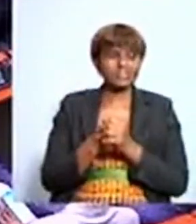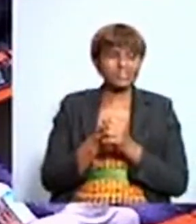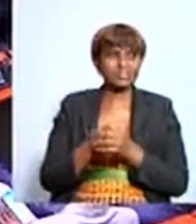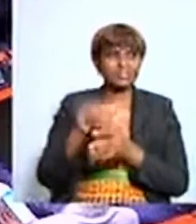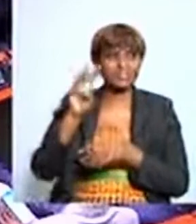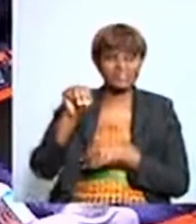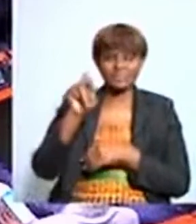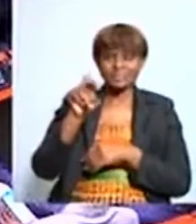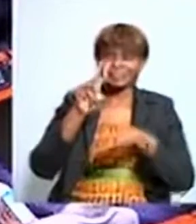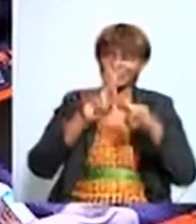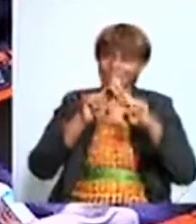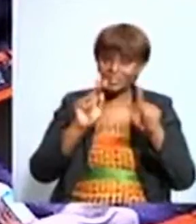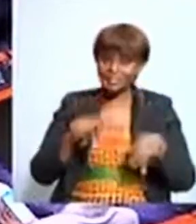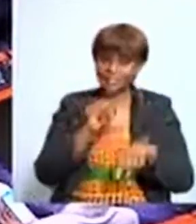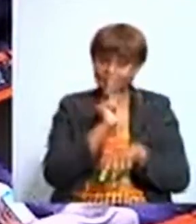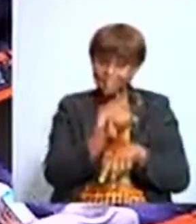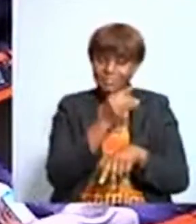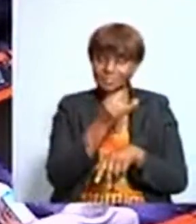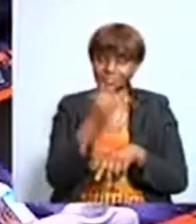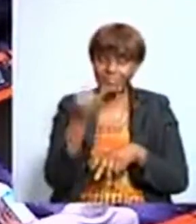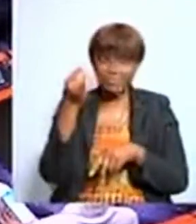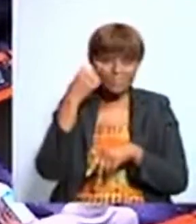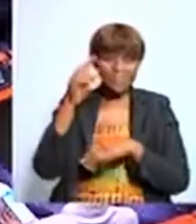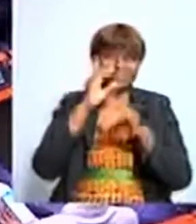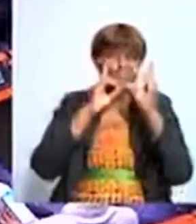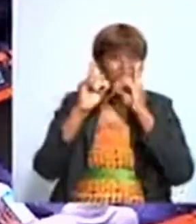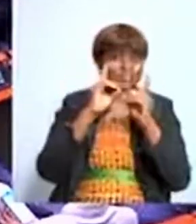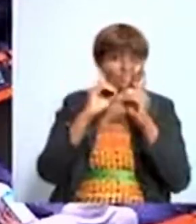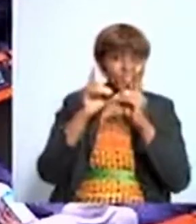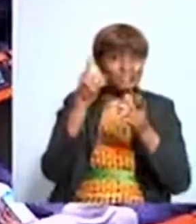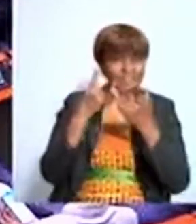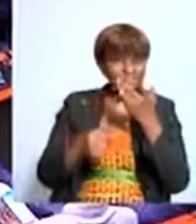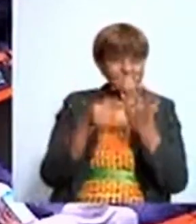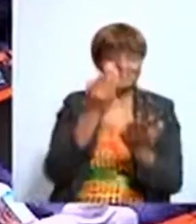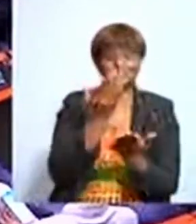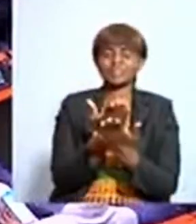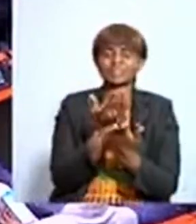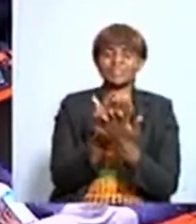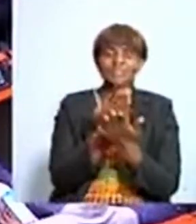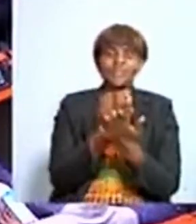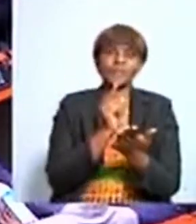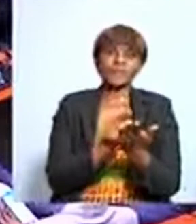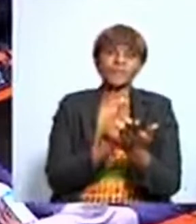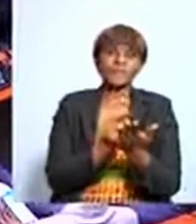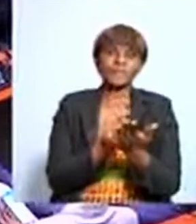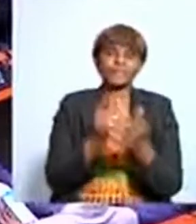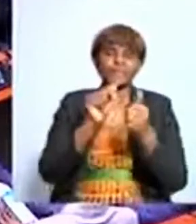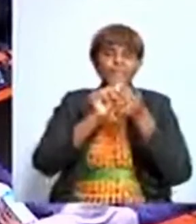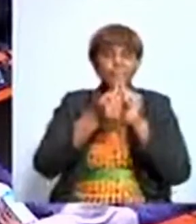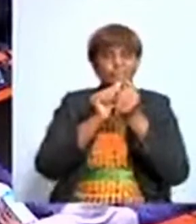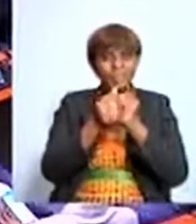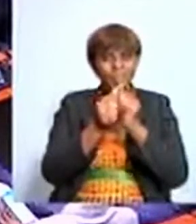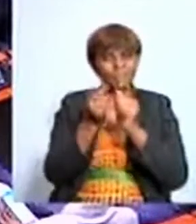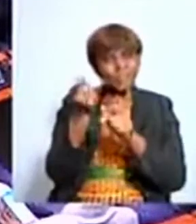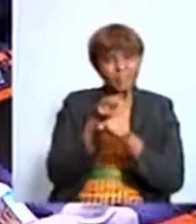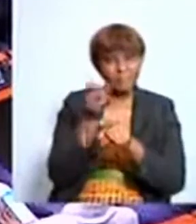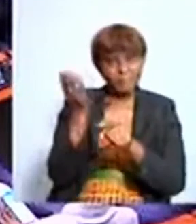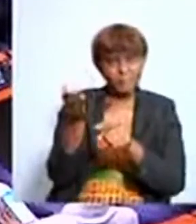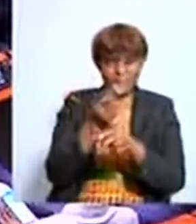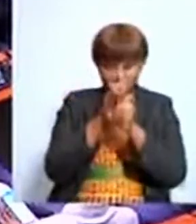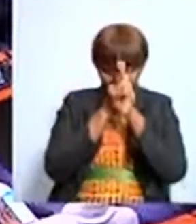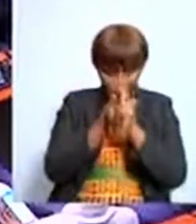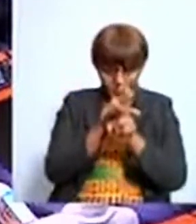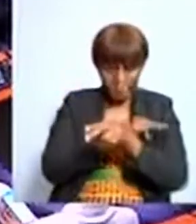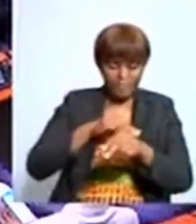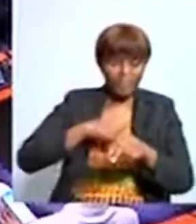Mr. Chairman, the item for debate was the suggested amendment by the Honorable Member for Lunte to